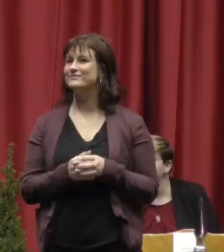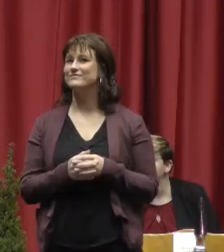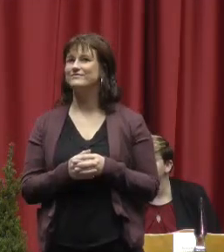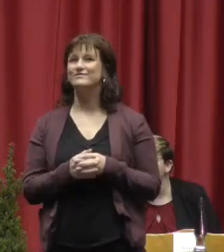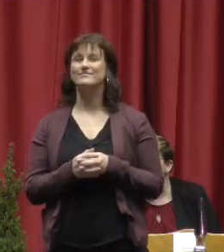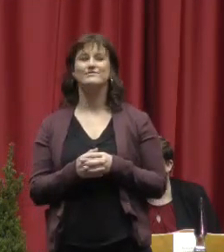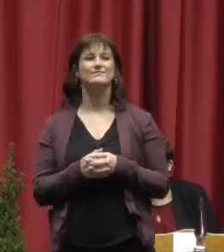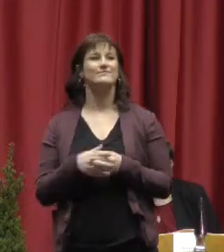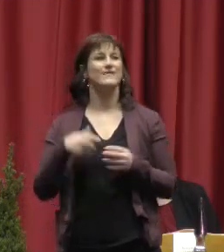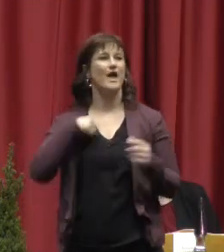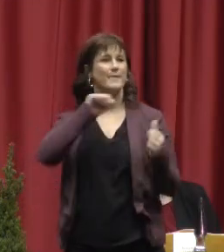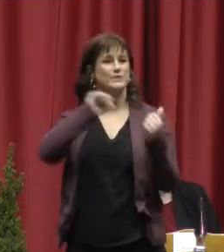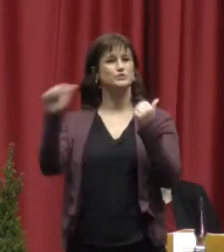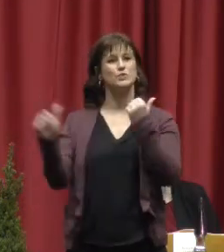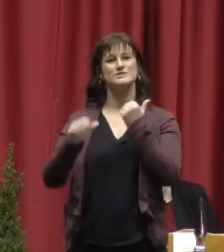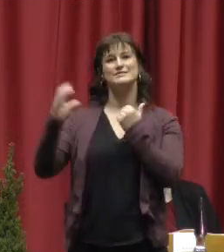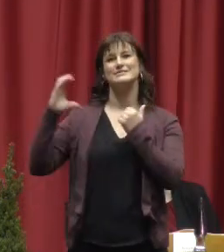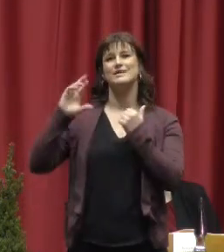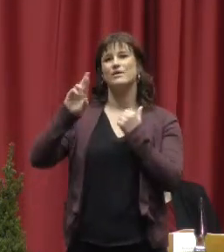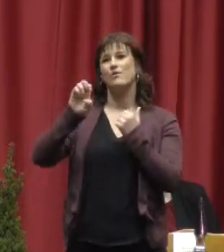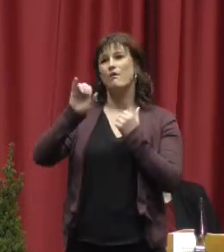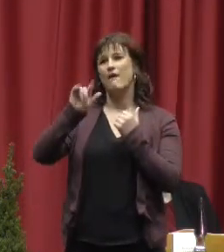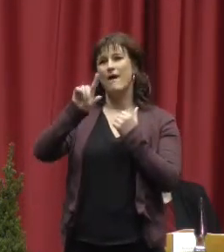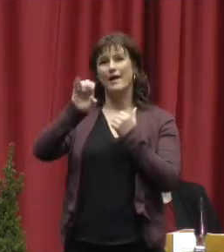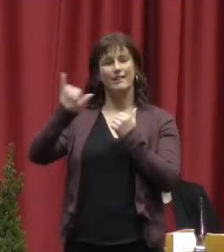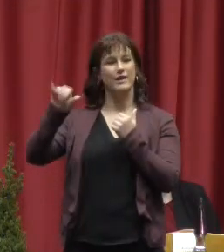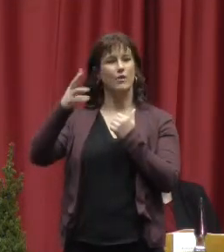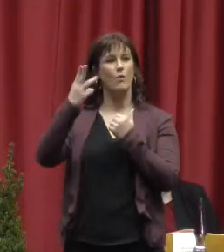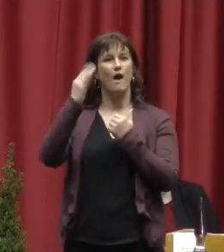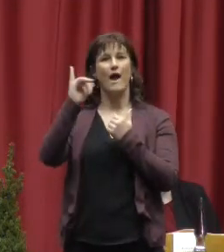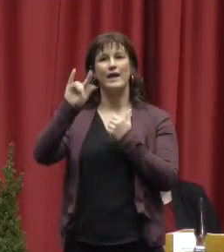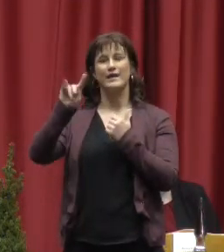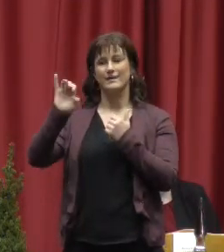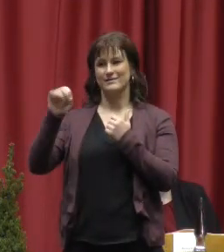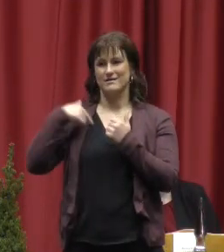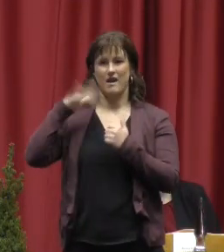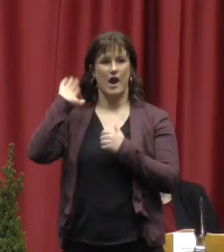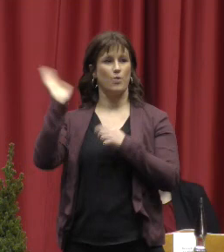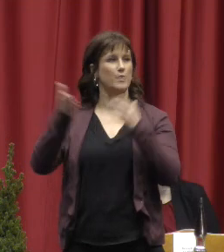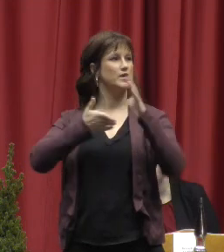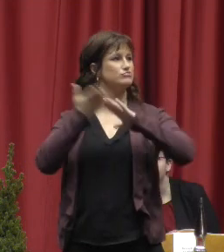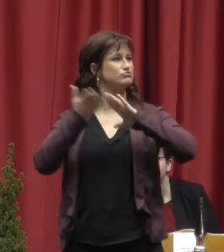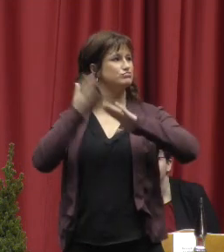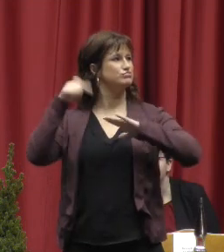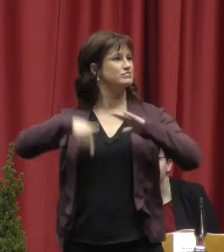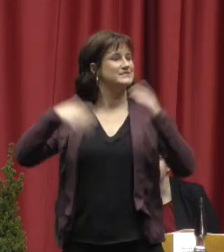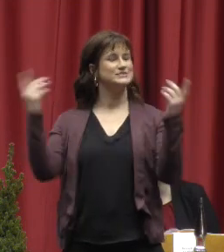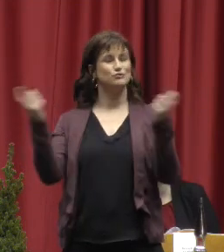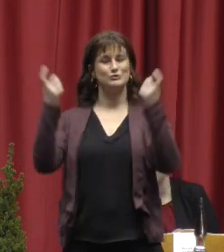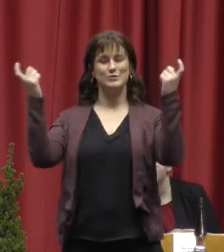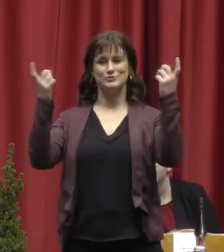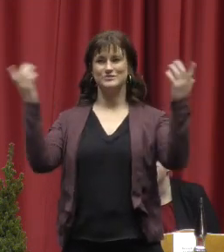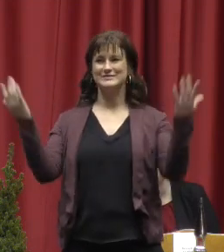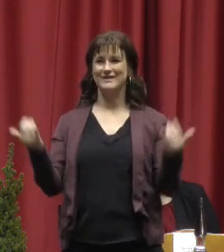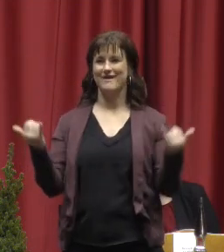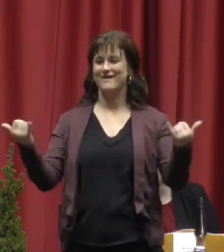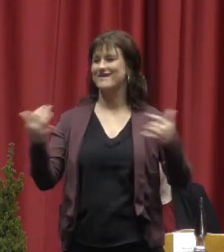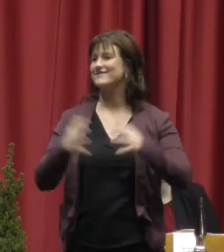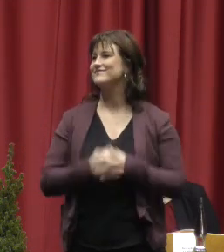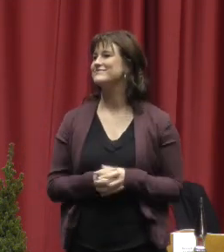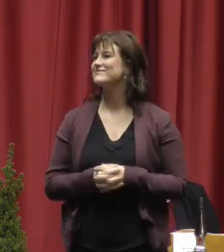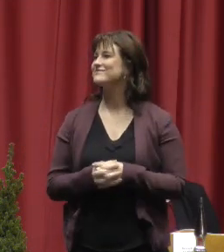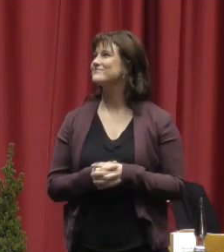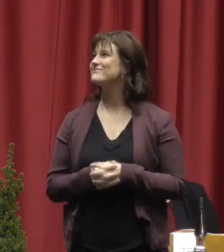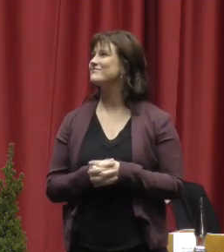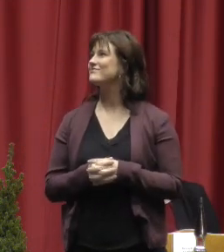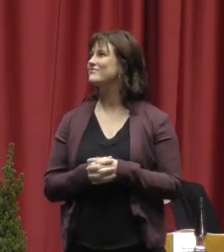I'm Associate Dean Riley White, and I will be your Master of Ceremonies for today's graduation.